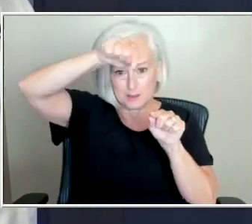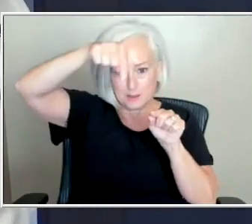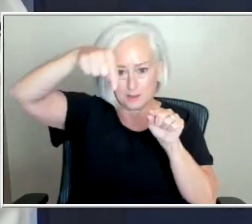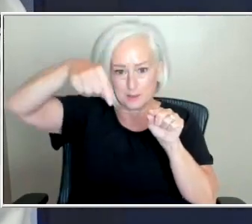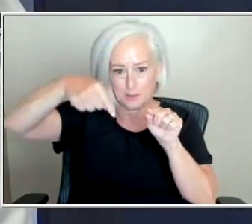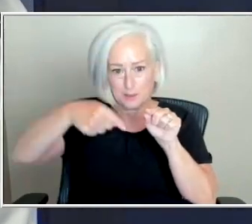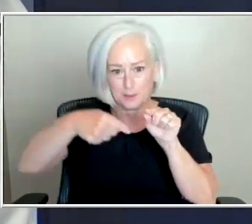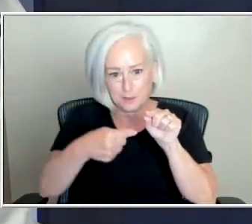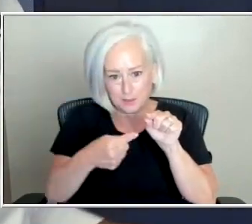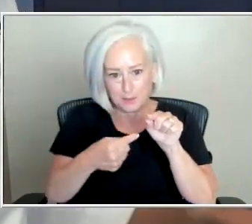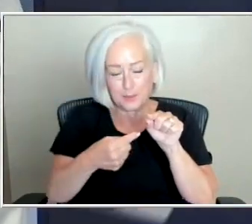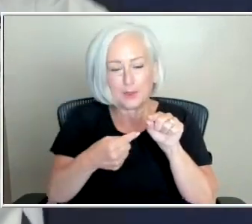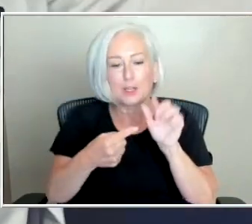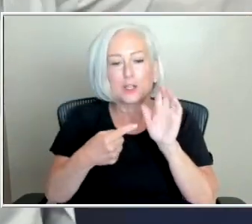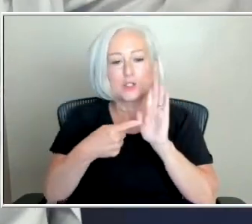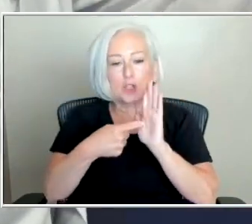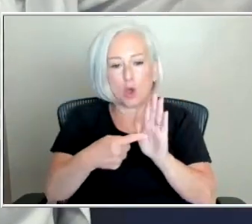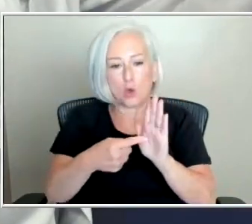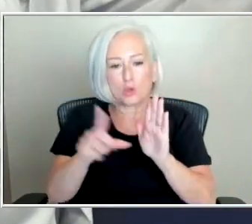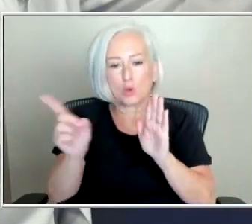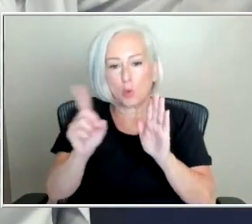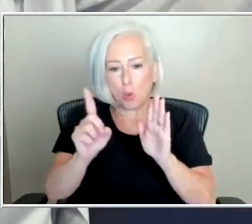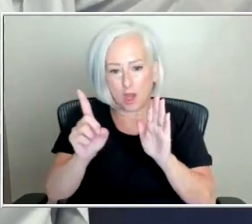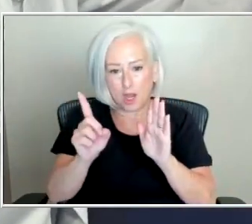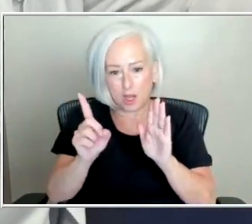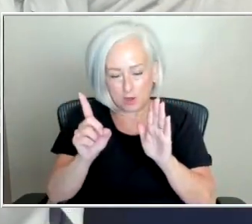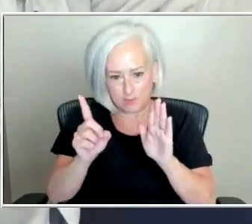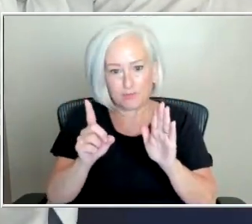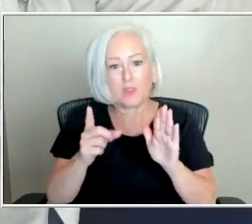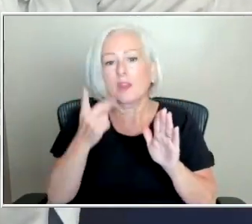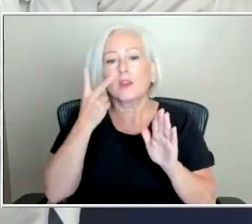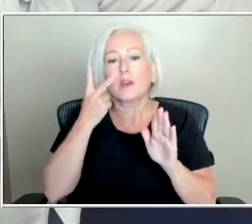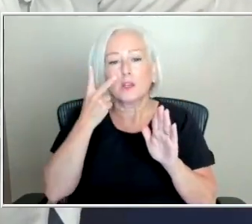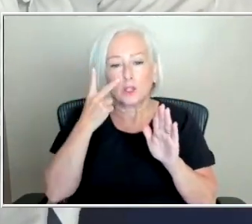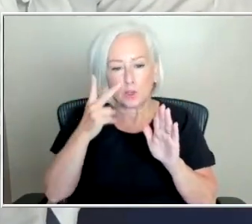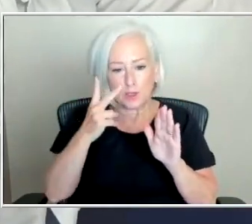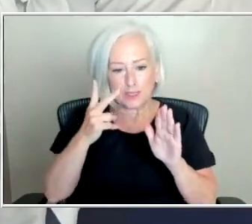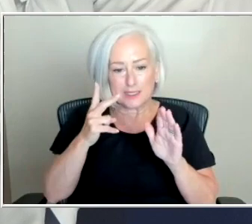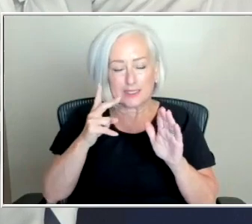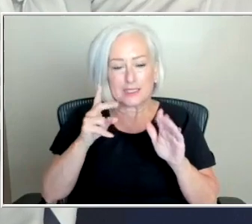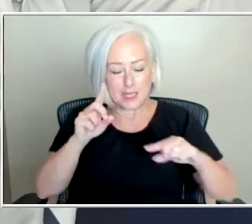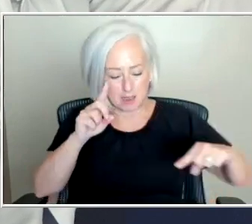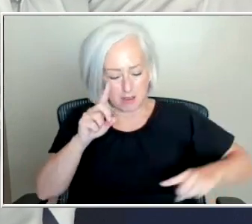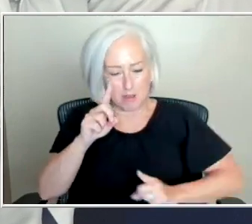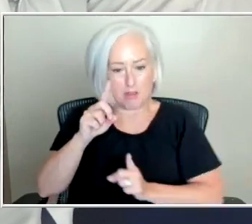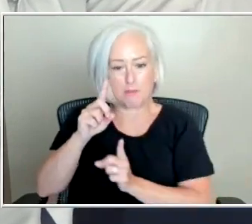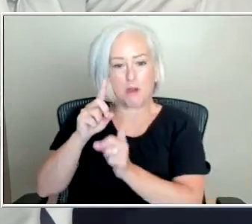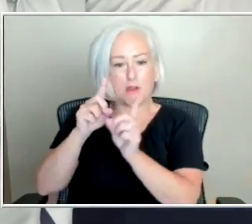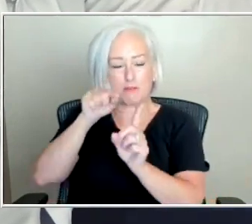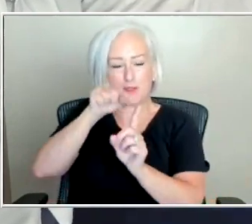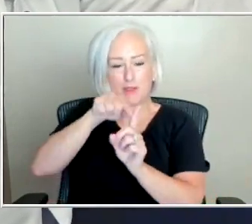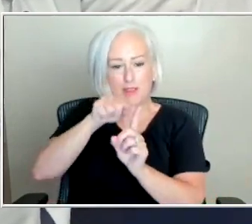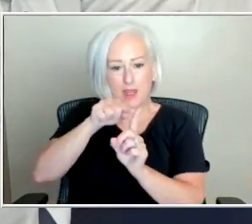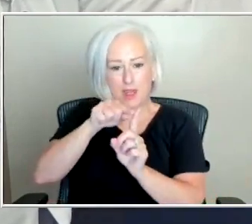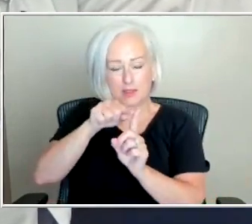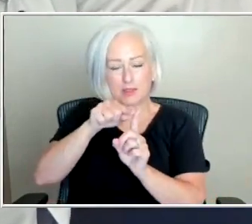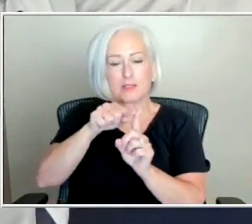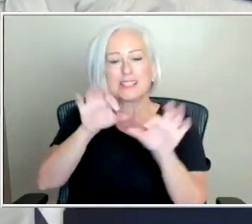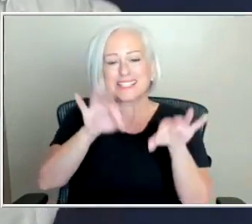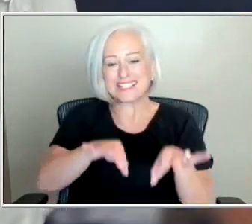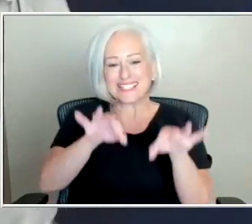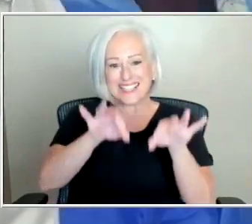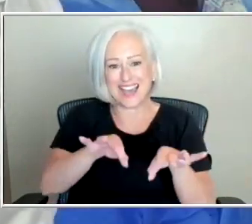So it's basically a landing pad. And you can see it's partially deployed here. This catheter right here is delivering contrast, so we can see